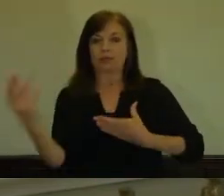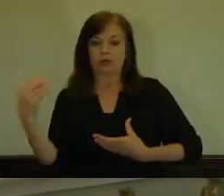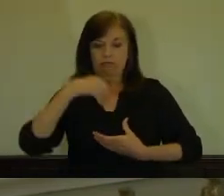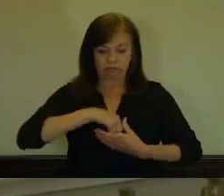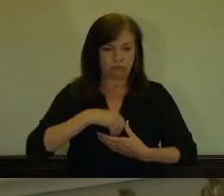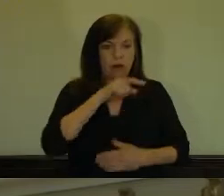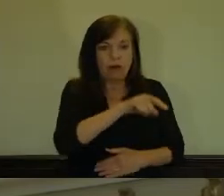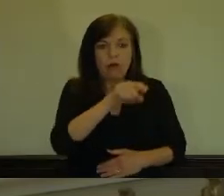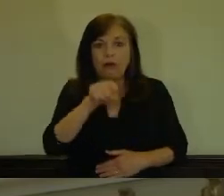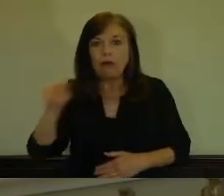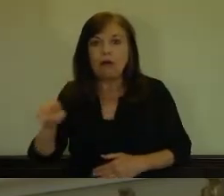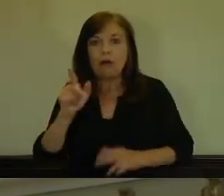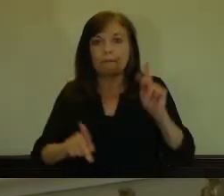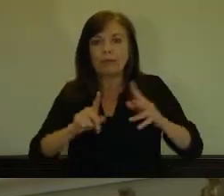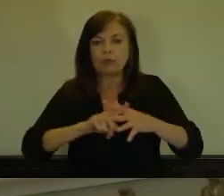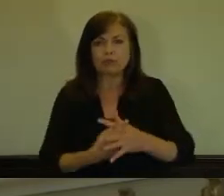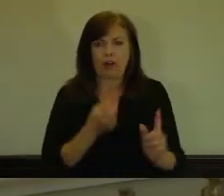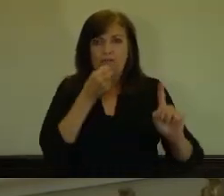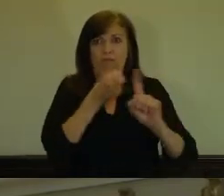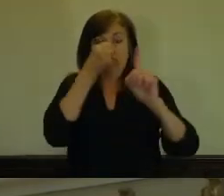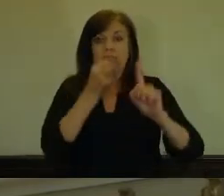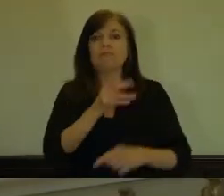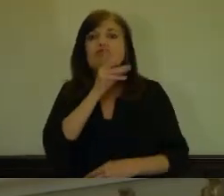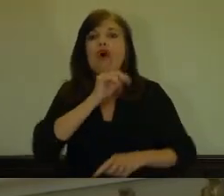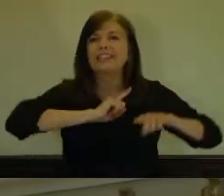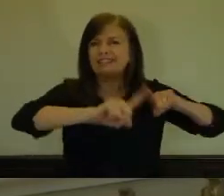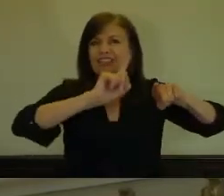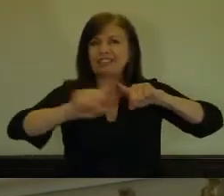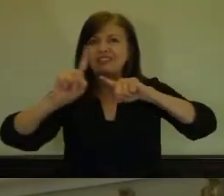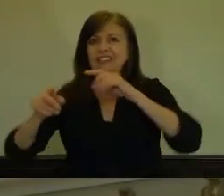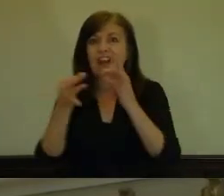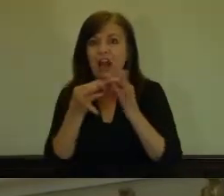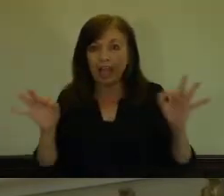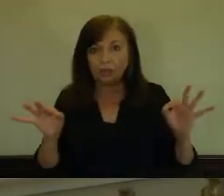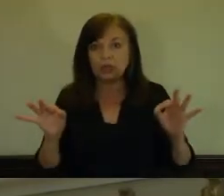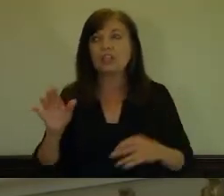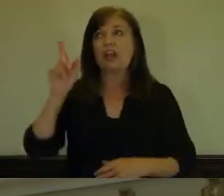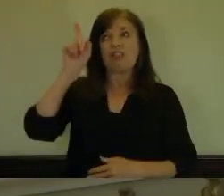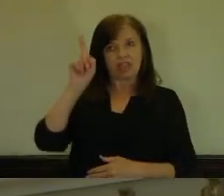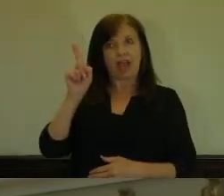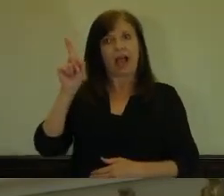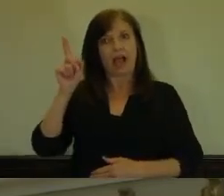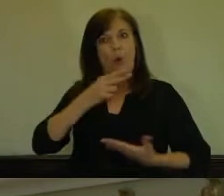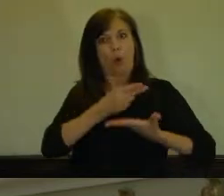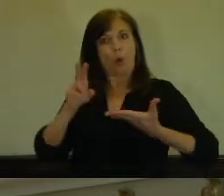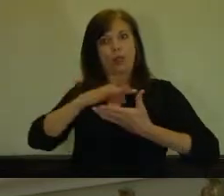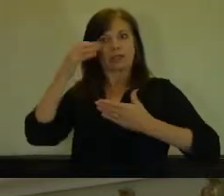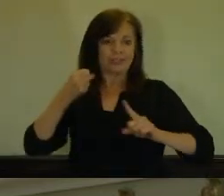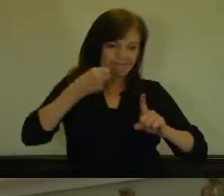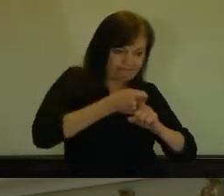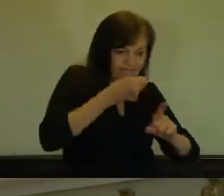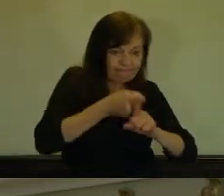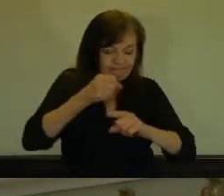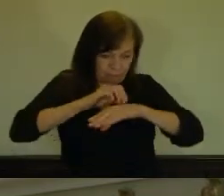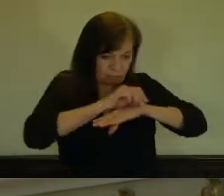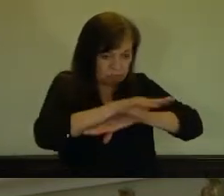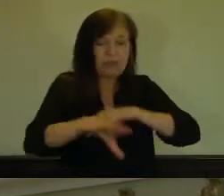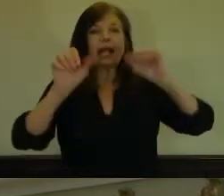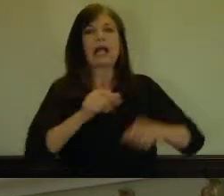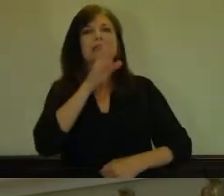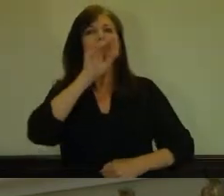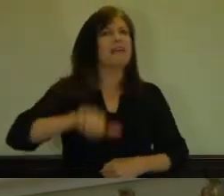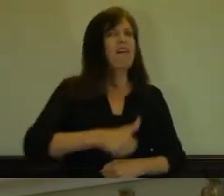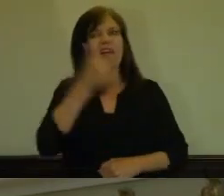to speak in different tongues as the Spirit enabled them to proclaim. Now they were